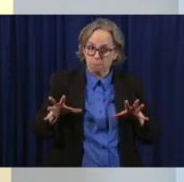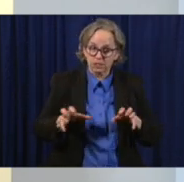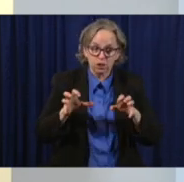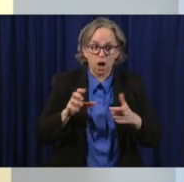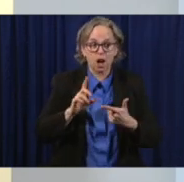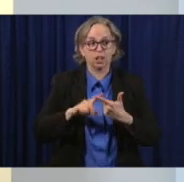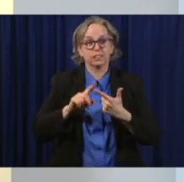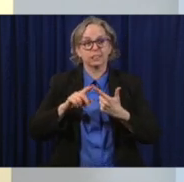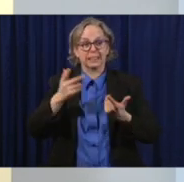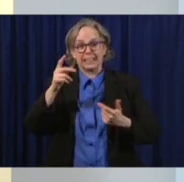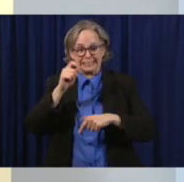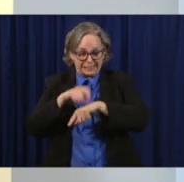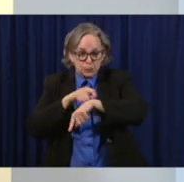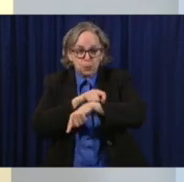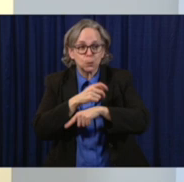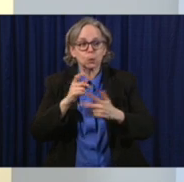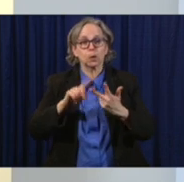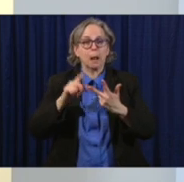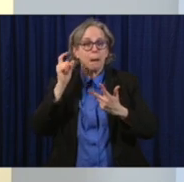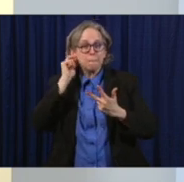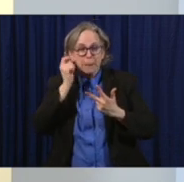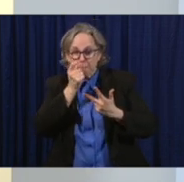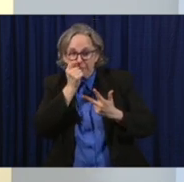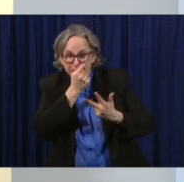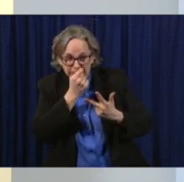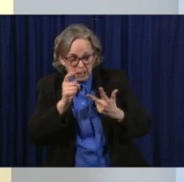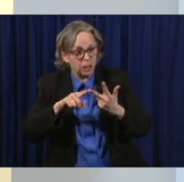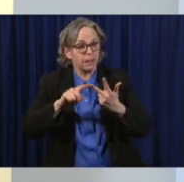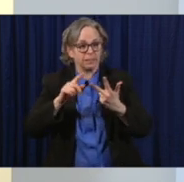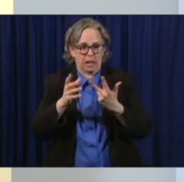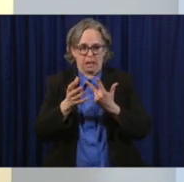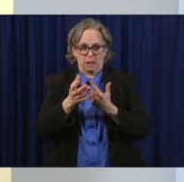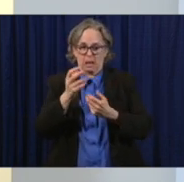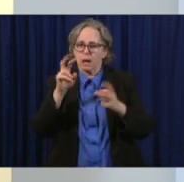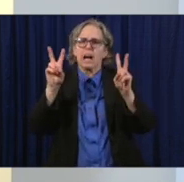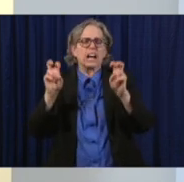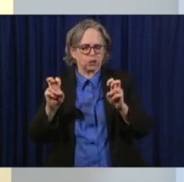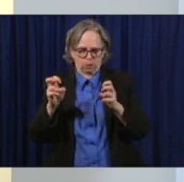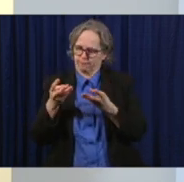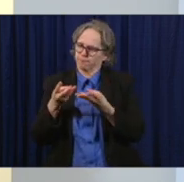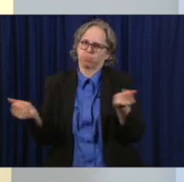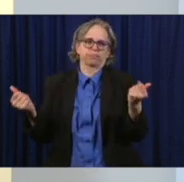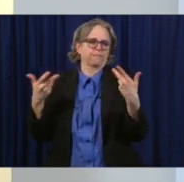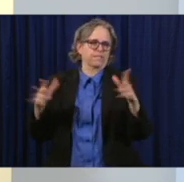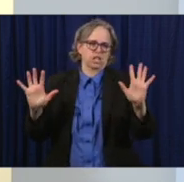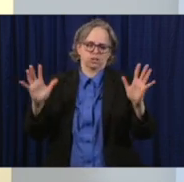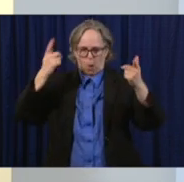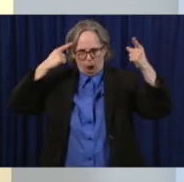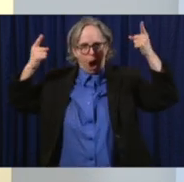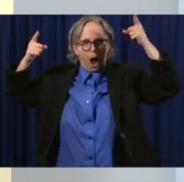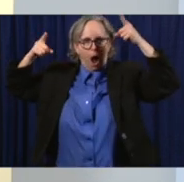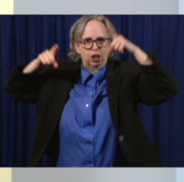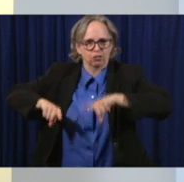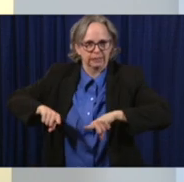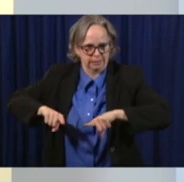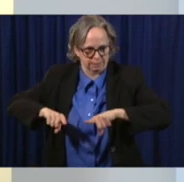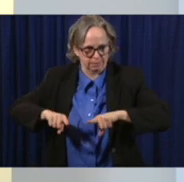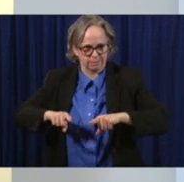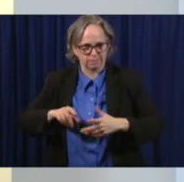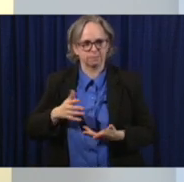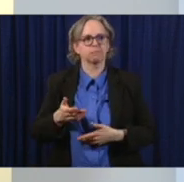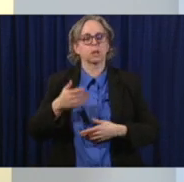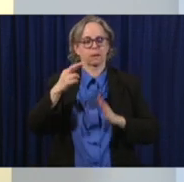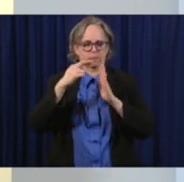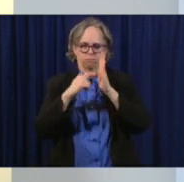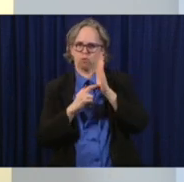have been resolved by the respective regulatory agencies, and they will be allowed to reopen on